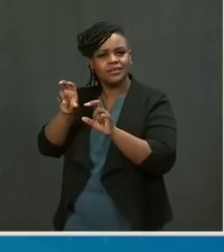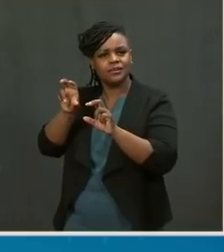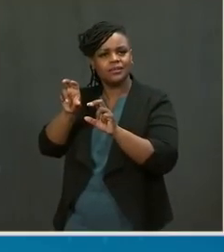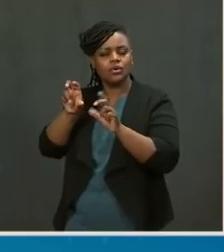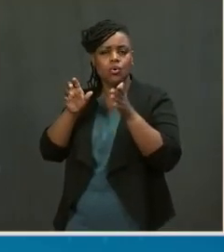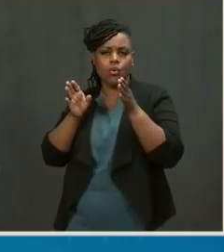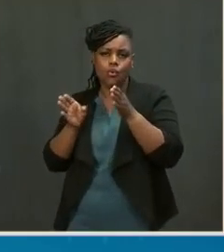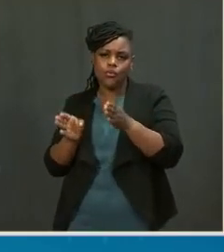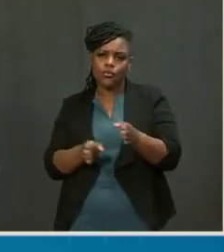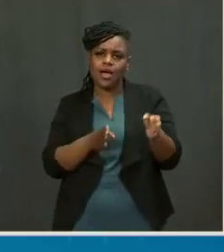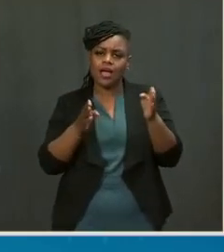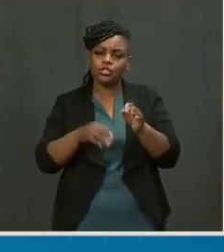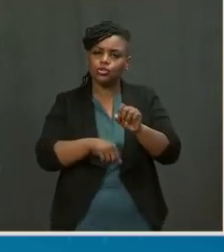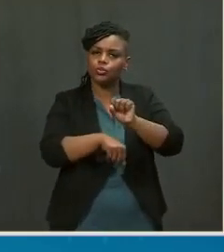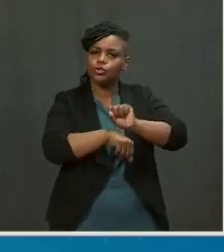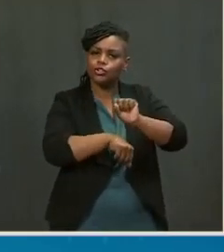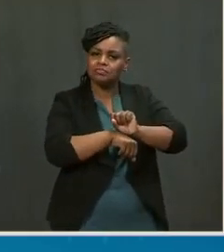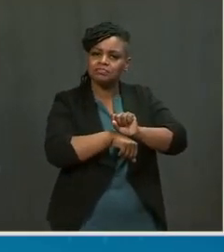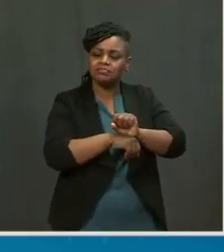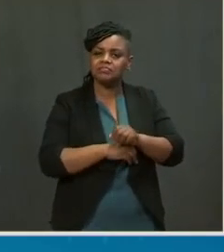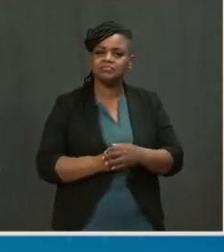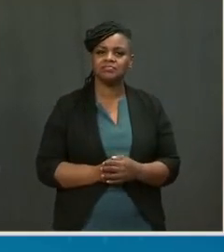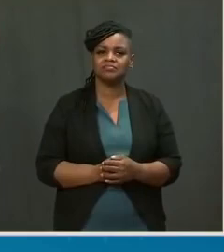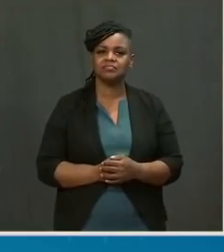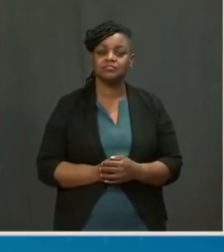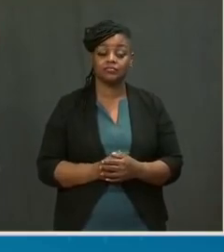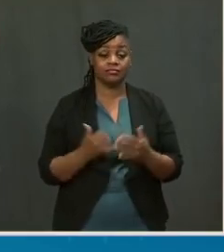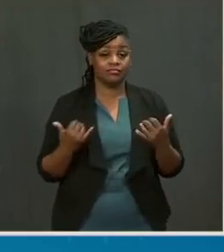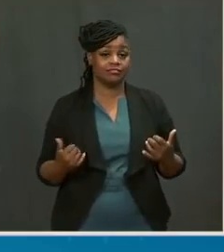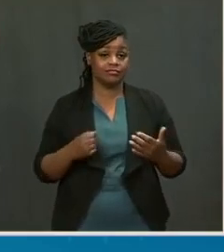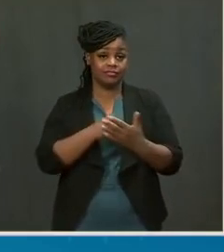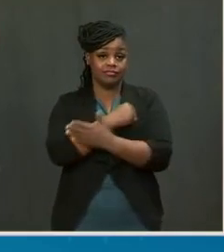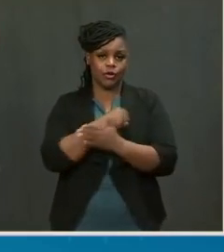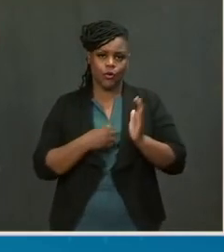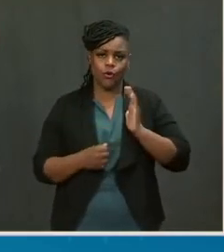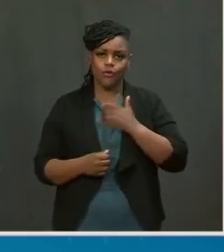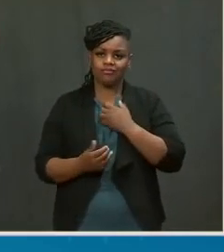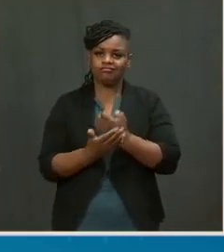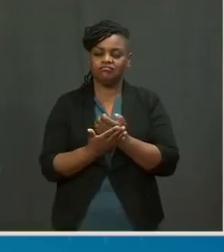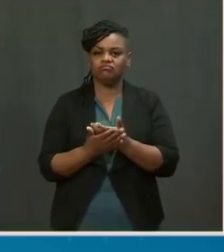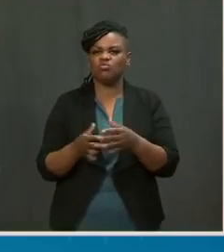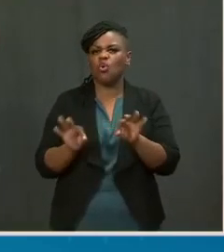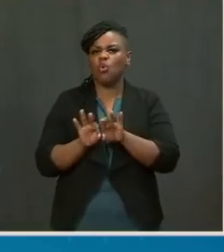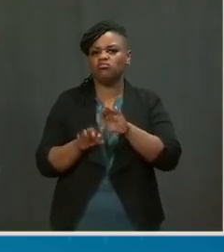of our country and the strength of our economy. Chris Pappas, thank you so much.